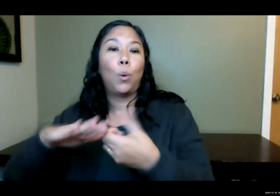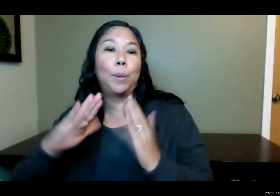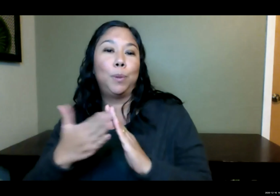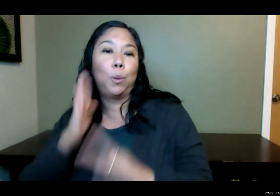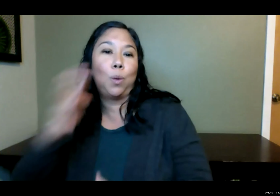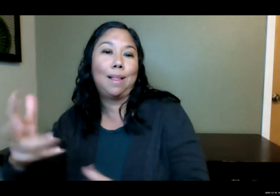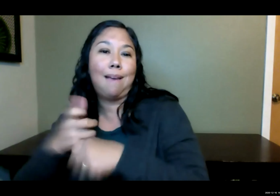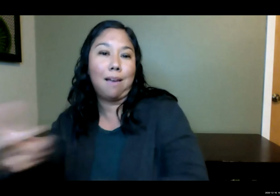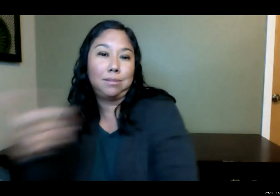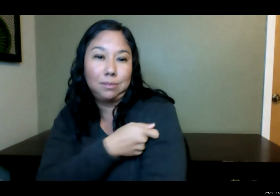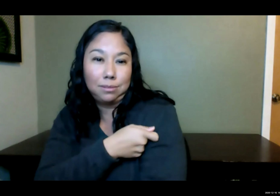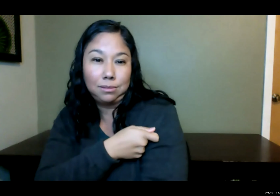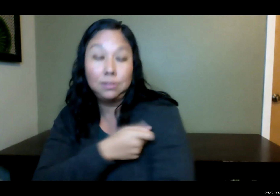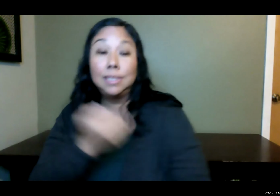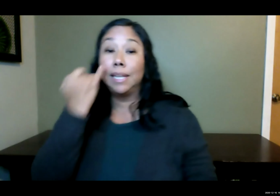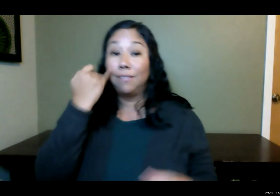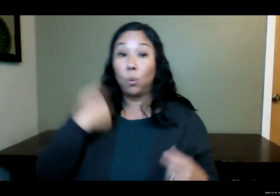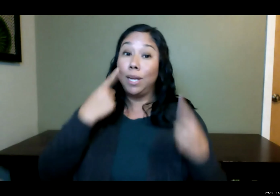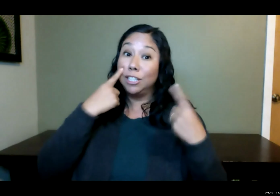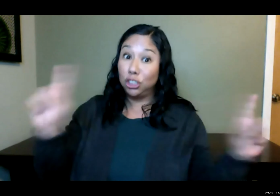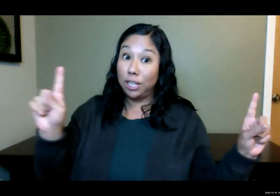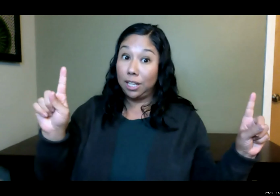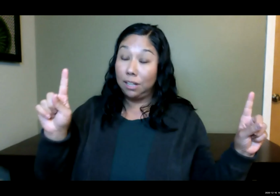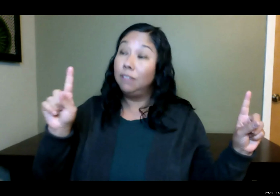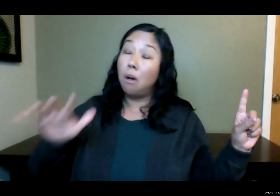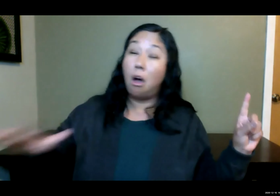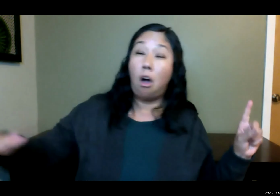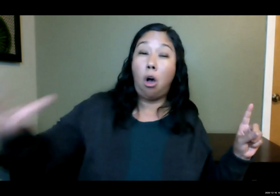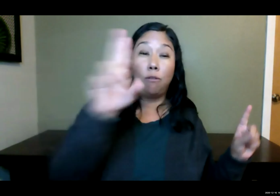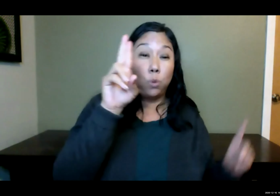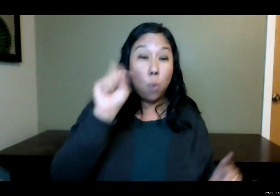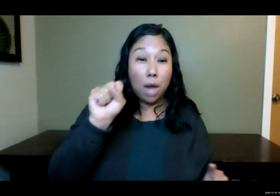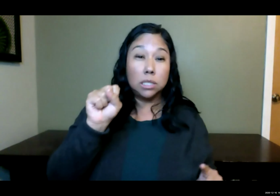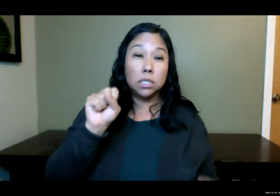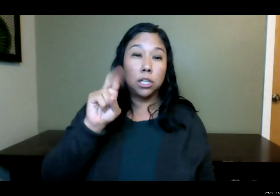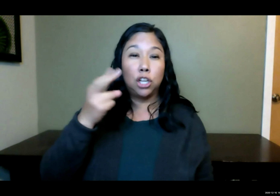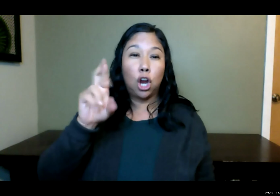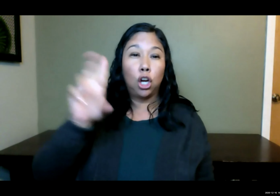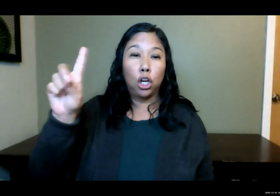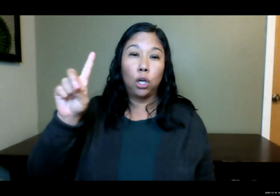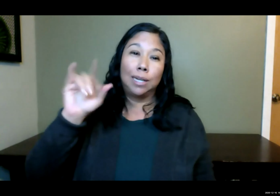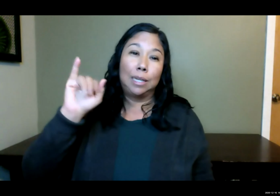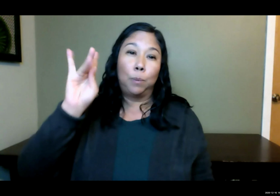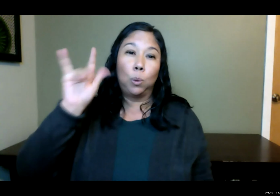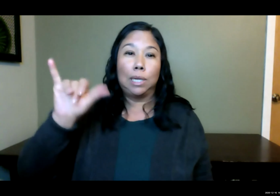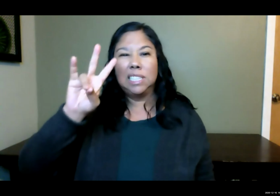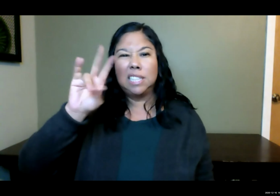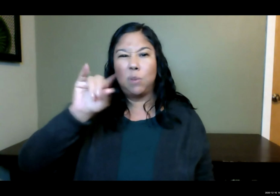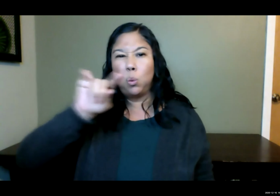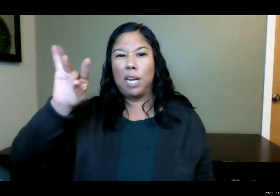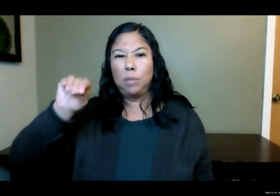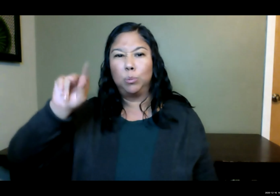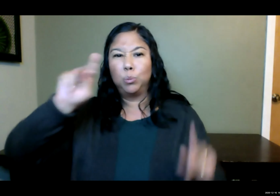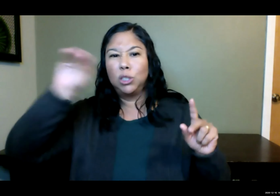So even if we achieve it across the country in terms of herd immunity, if your local community doesn't reach